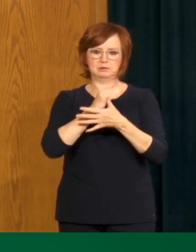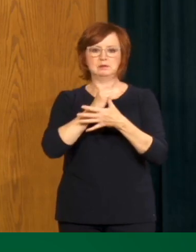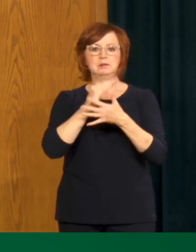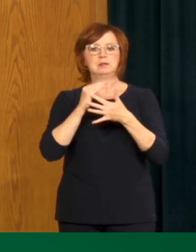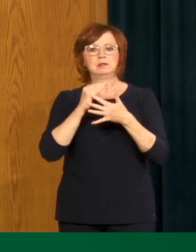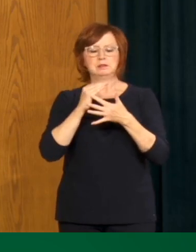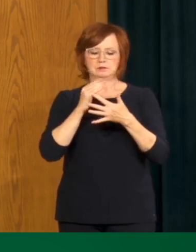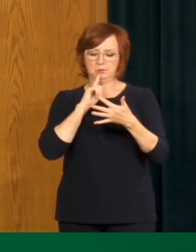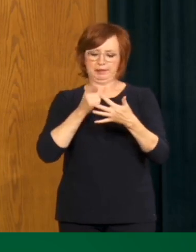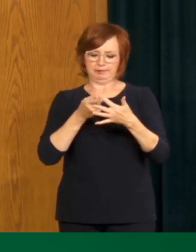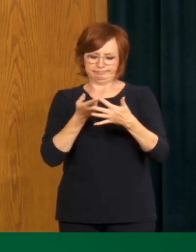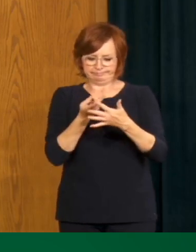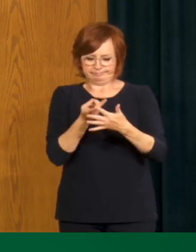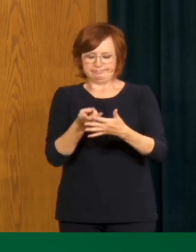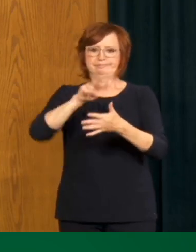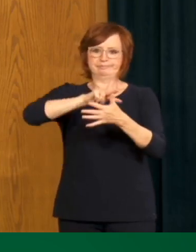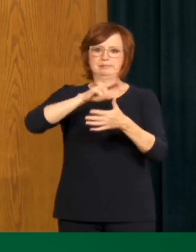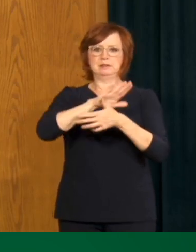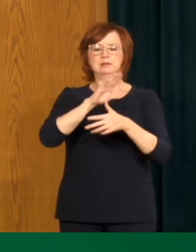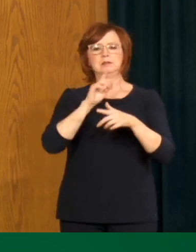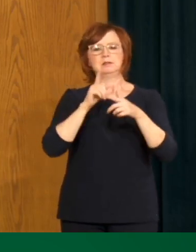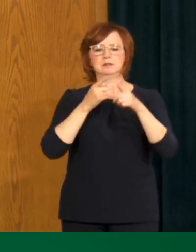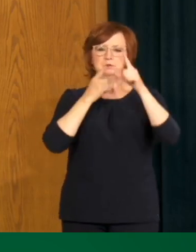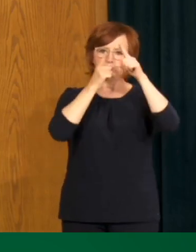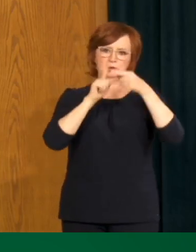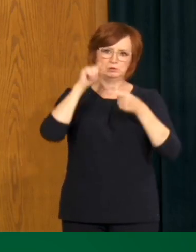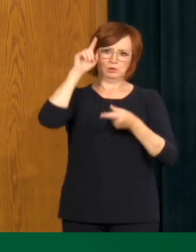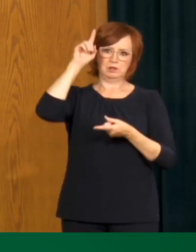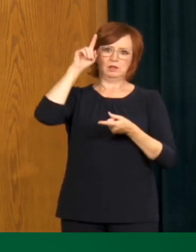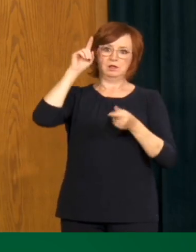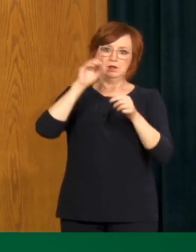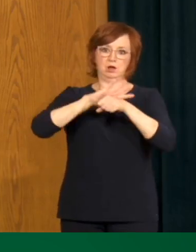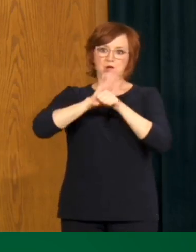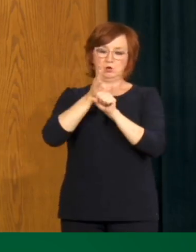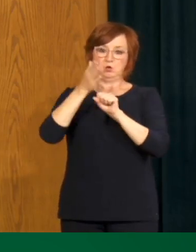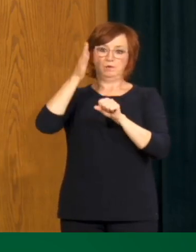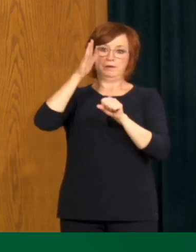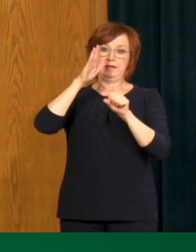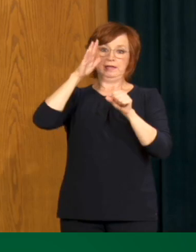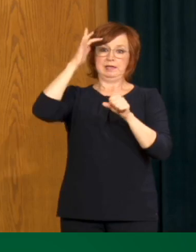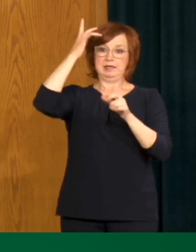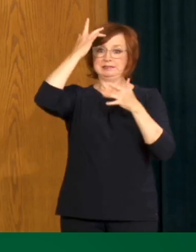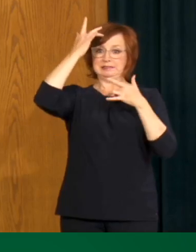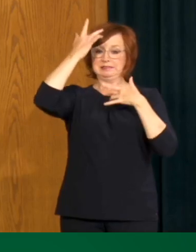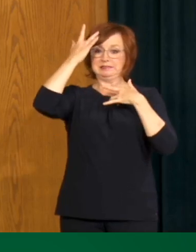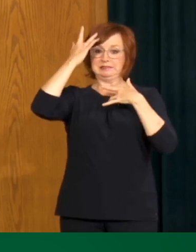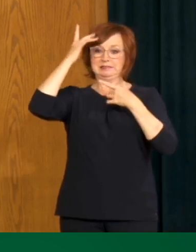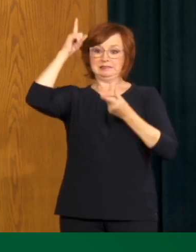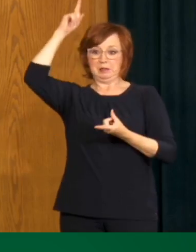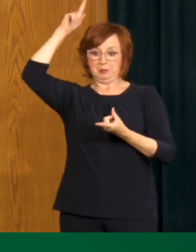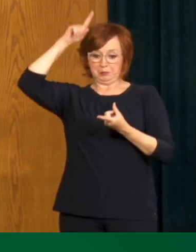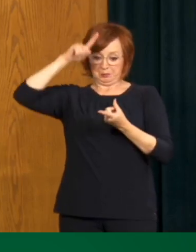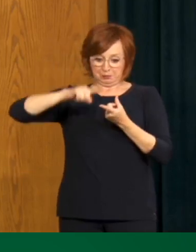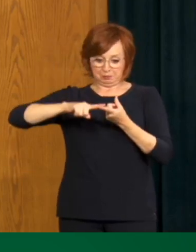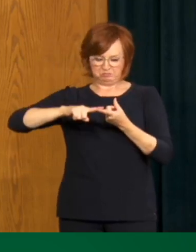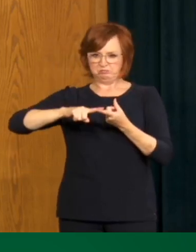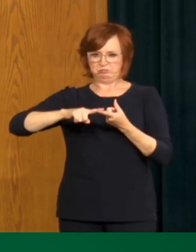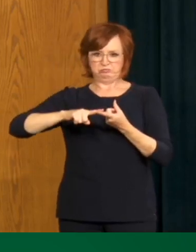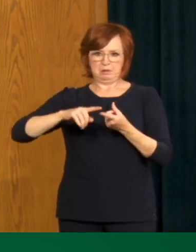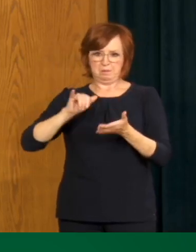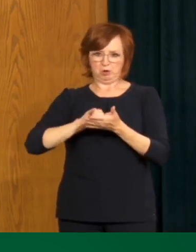well to flatten the curve of COVID-19 here in the province. Not to eliminate the virus. I don't think that's a realistic